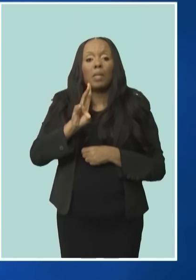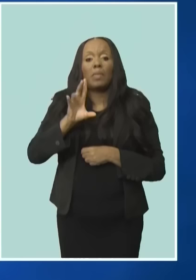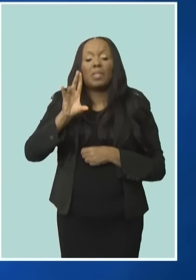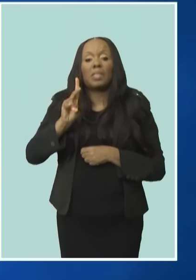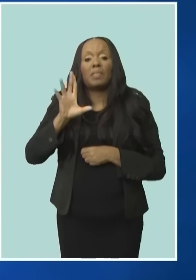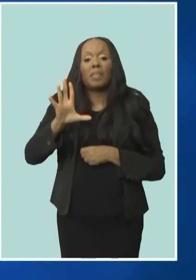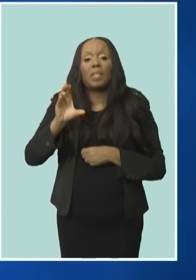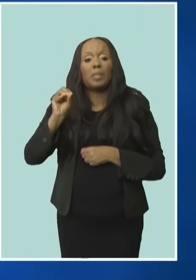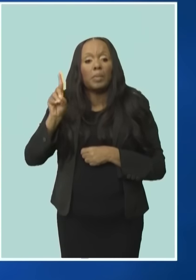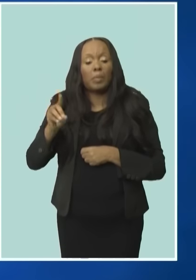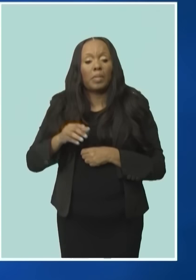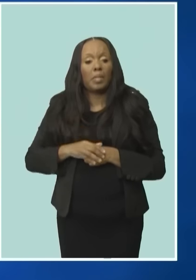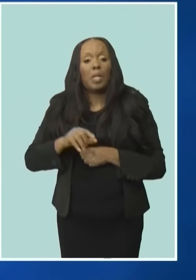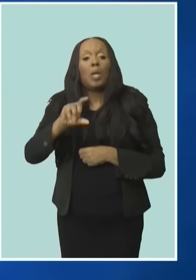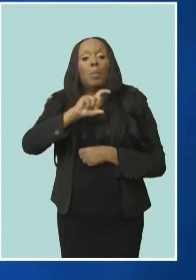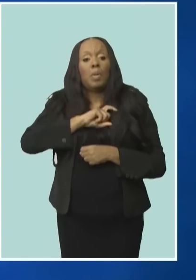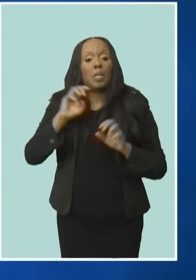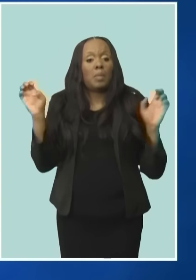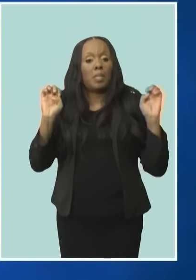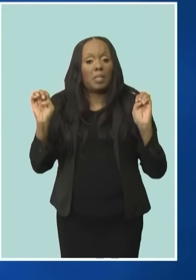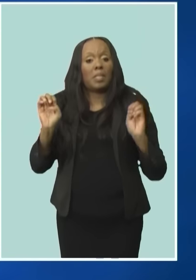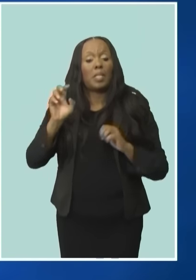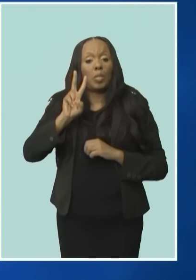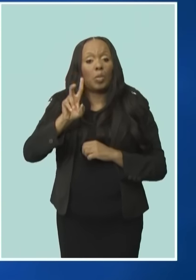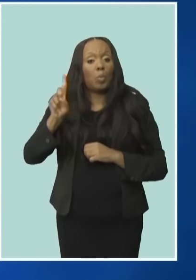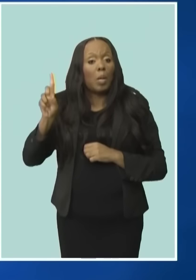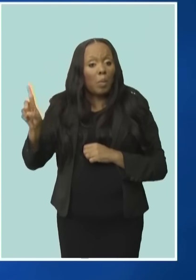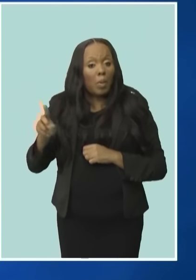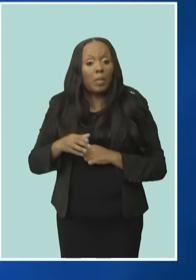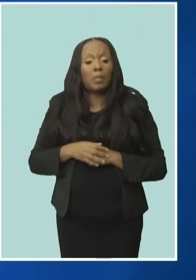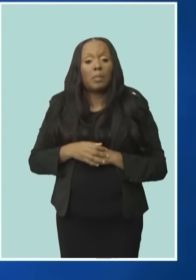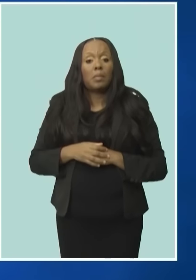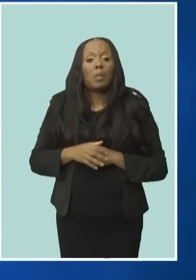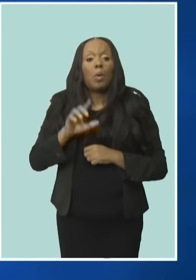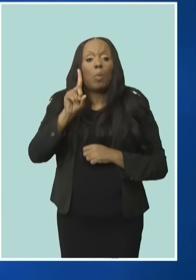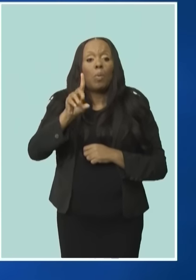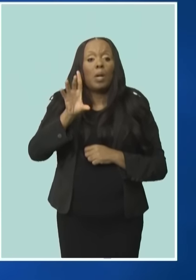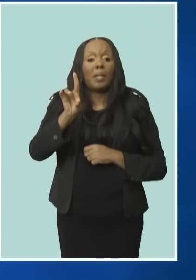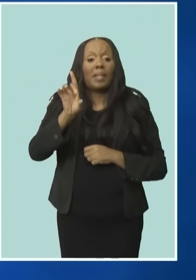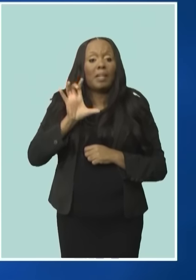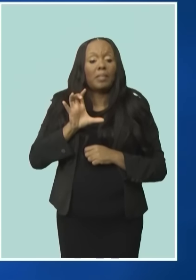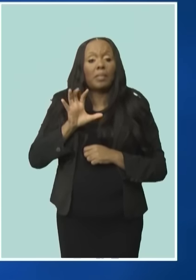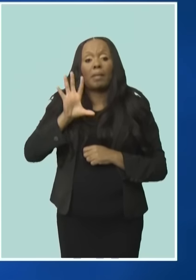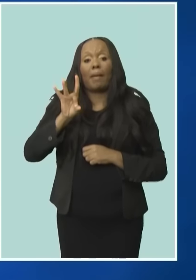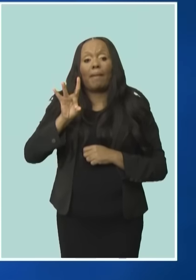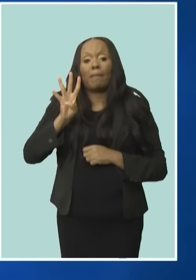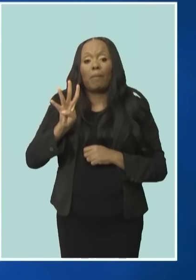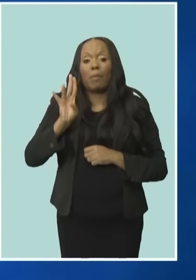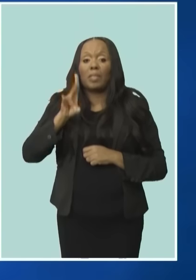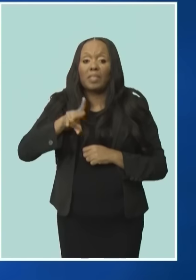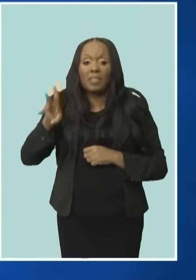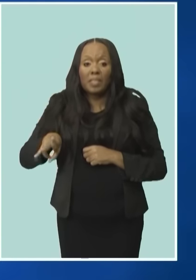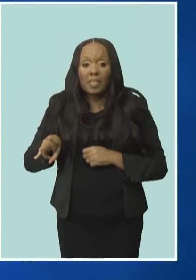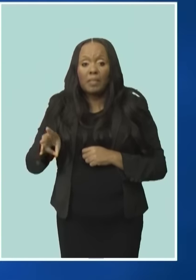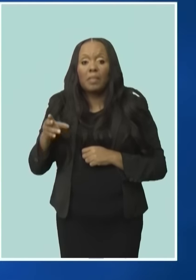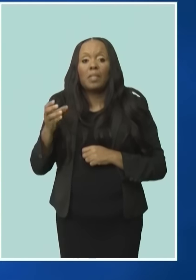417-7501, Police Emergency at 211, Crime Stoppers at 1-800-8477 or